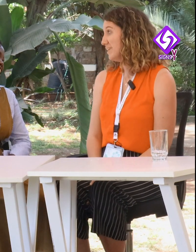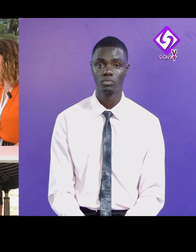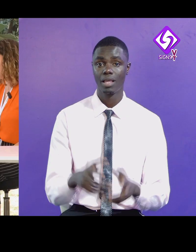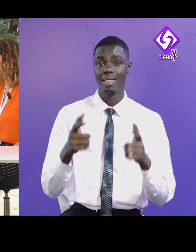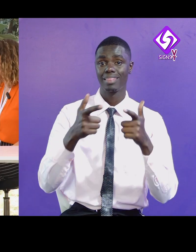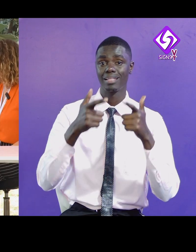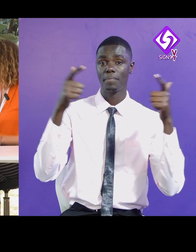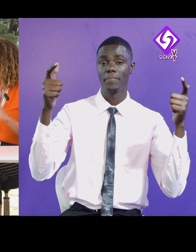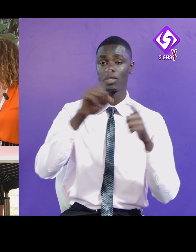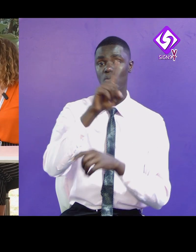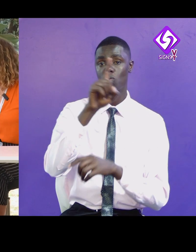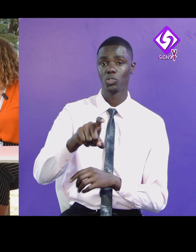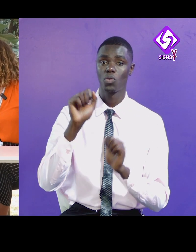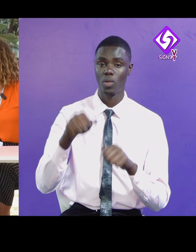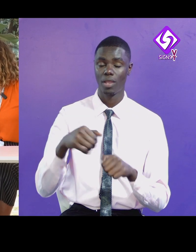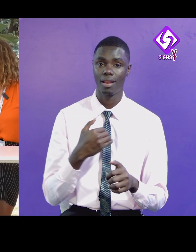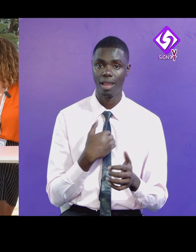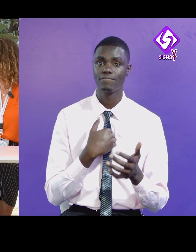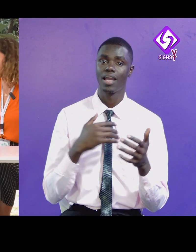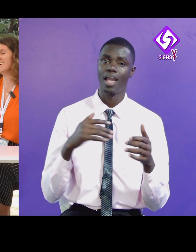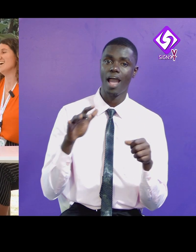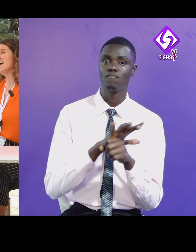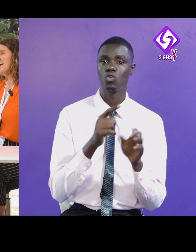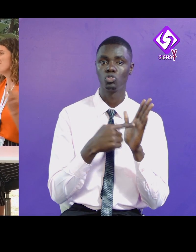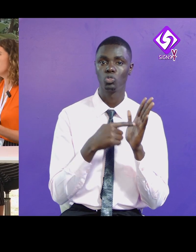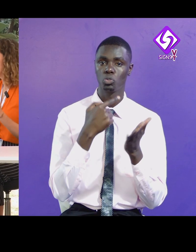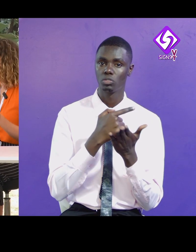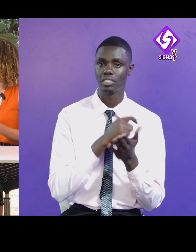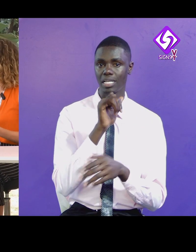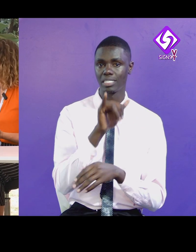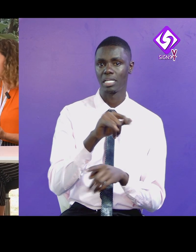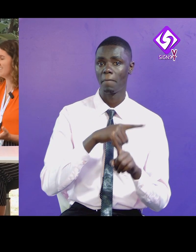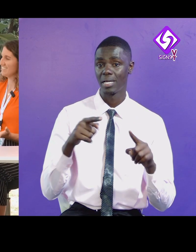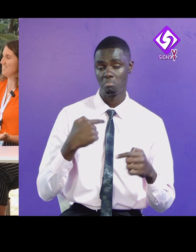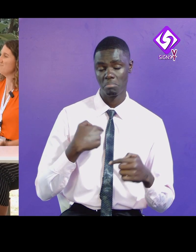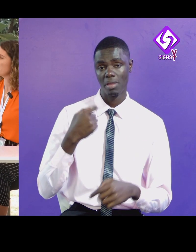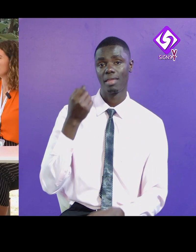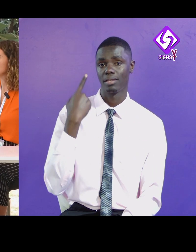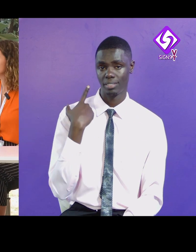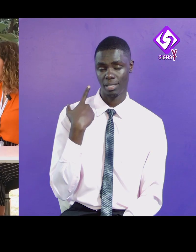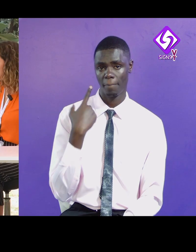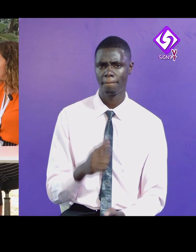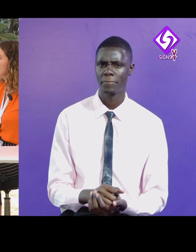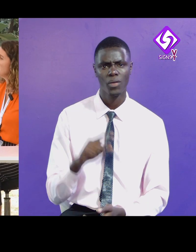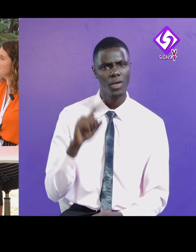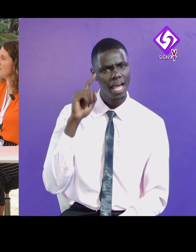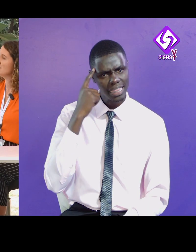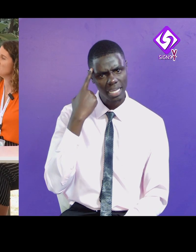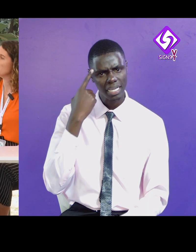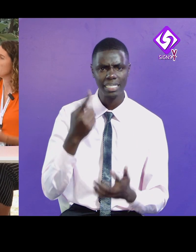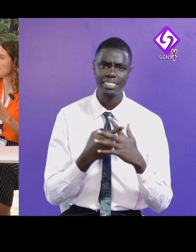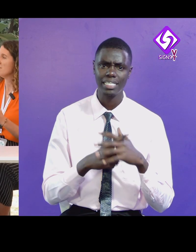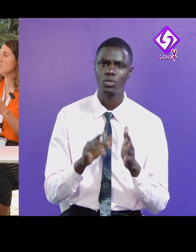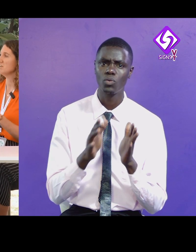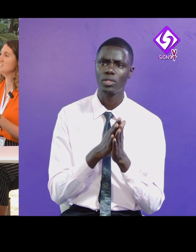That's a big question. We could have a whole show about it, but I'll do my best to answer. So I think it